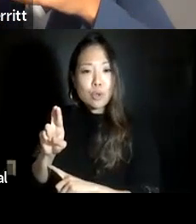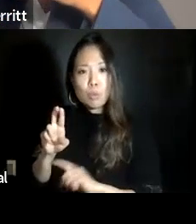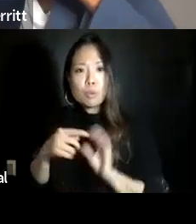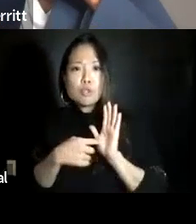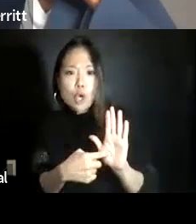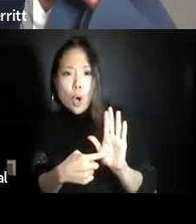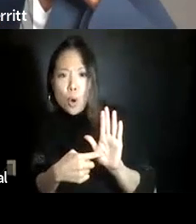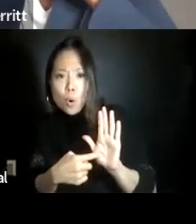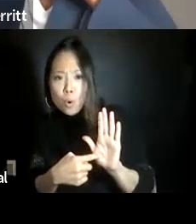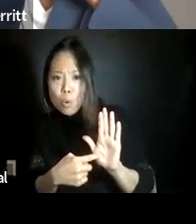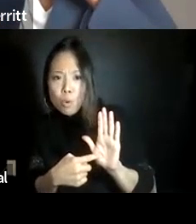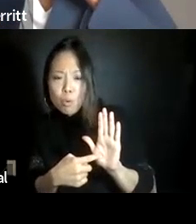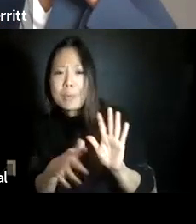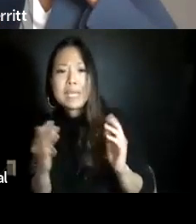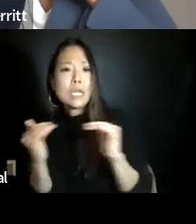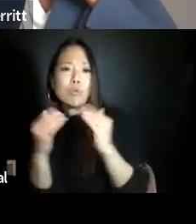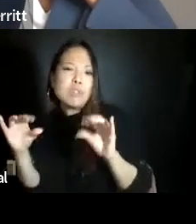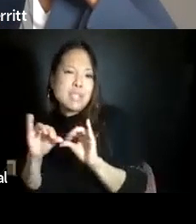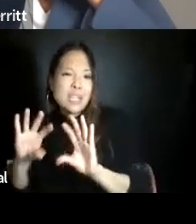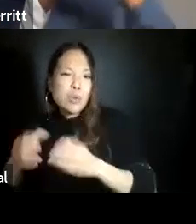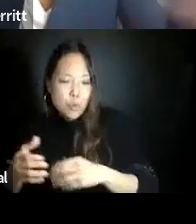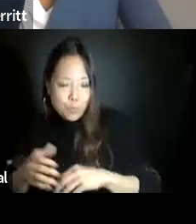grouping. Okay. Yeah, Monica sent